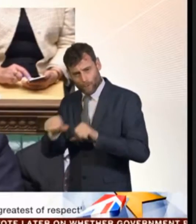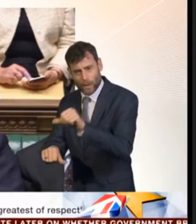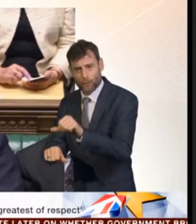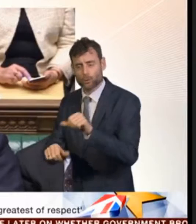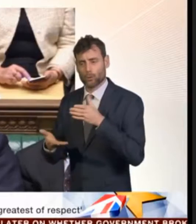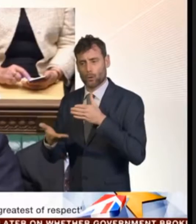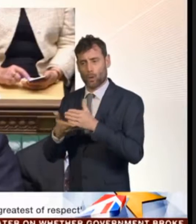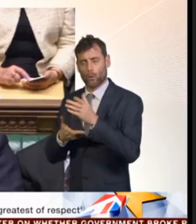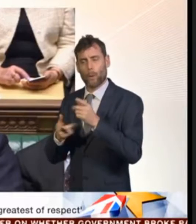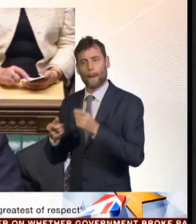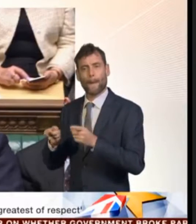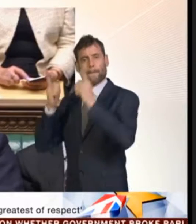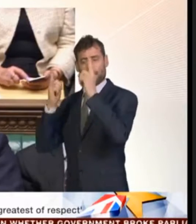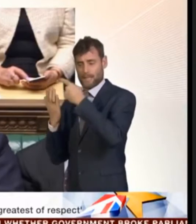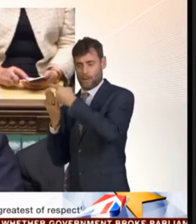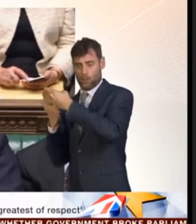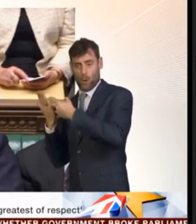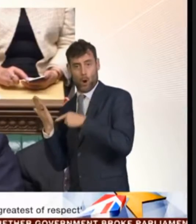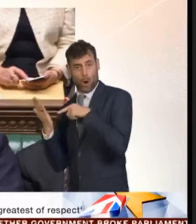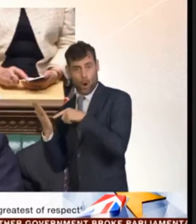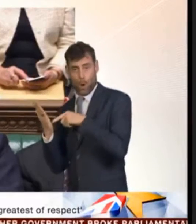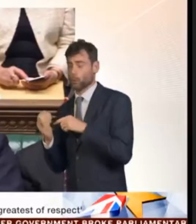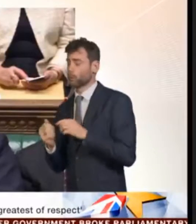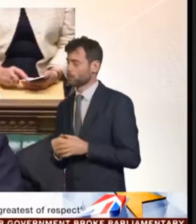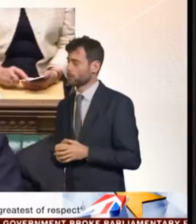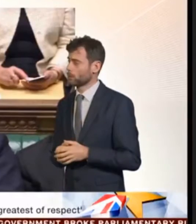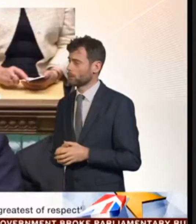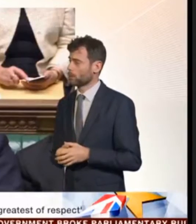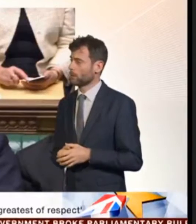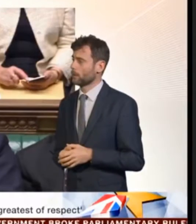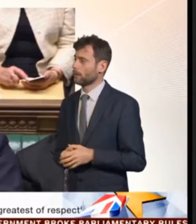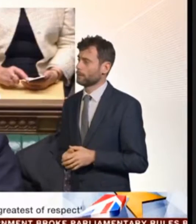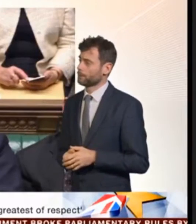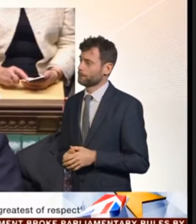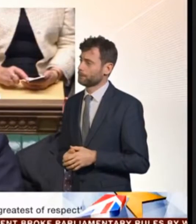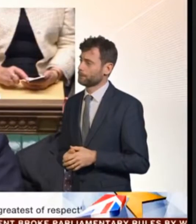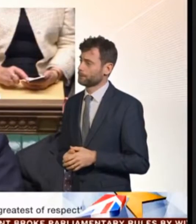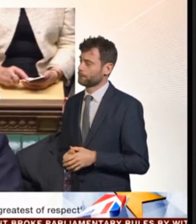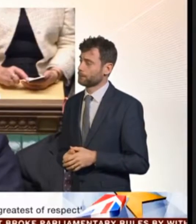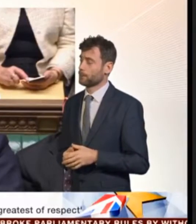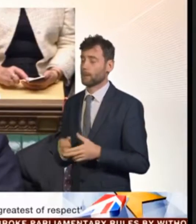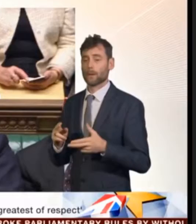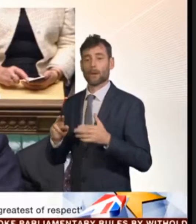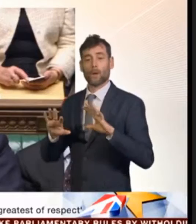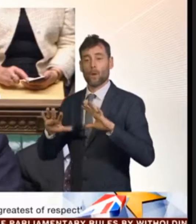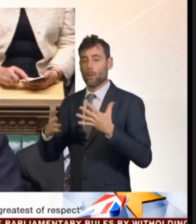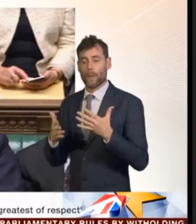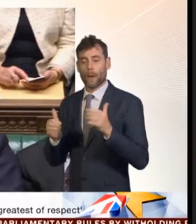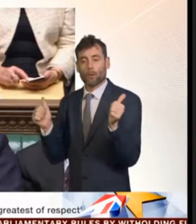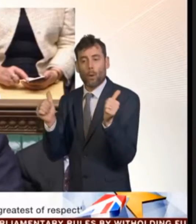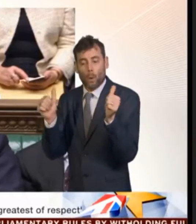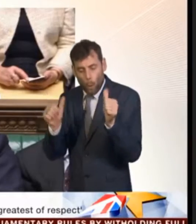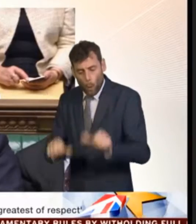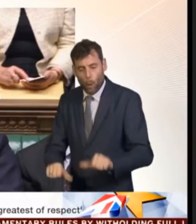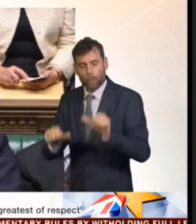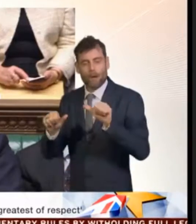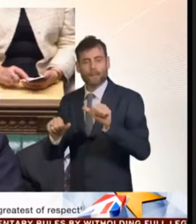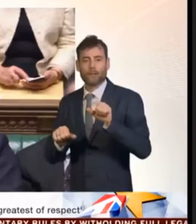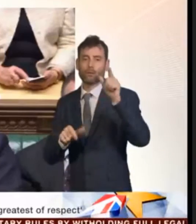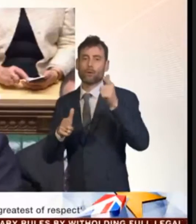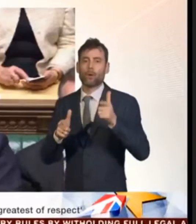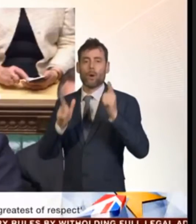in Erskine May. Firstly, without the authorisation of the law officers, the fact that, or